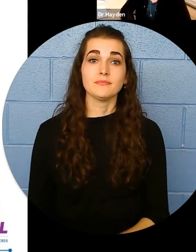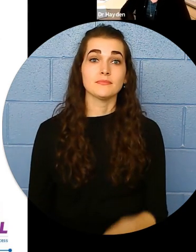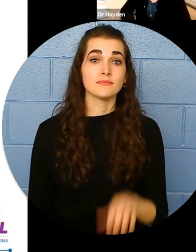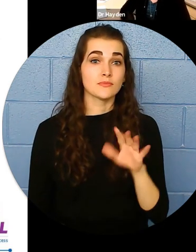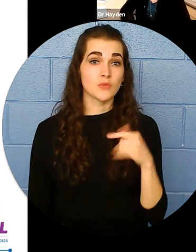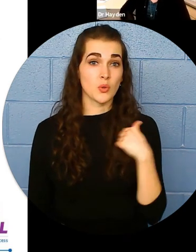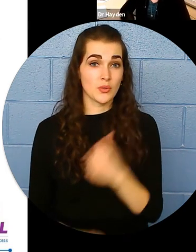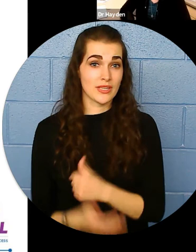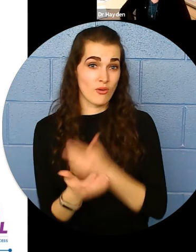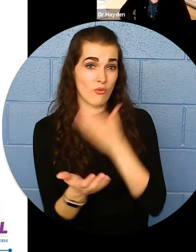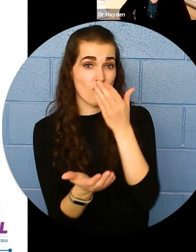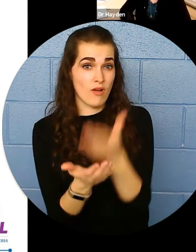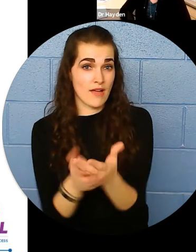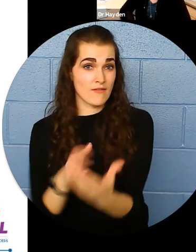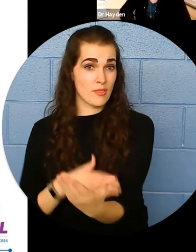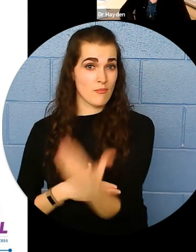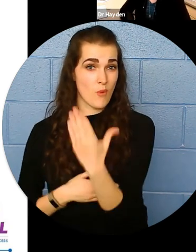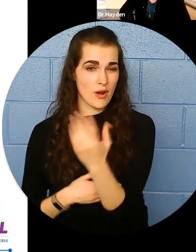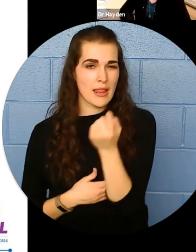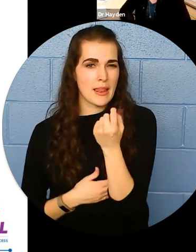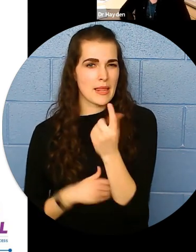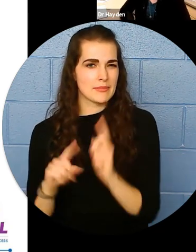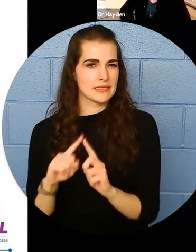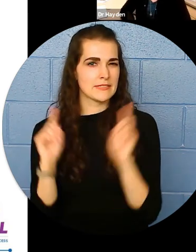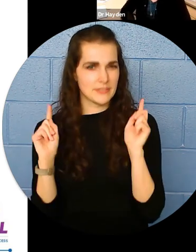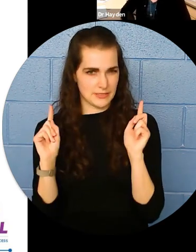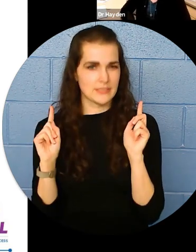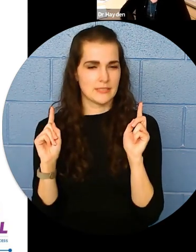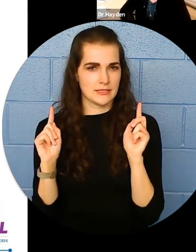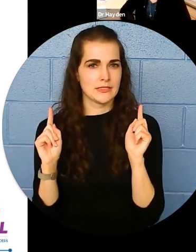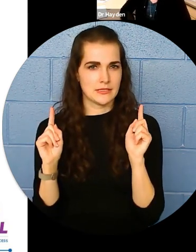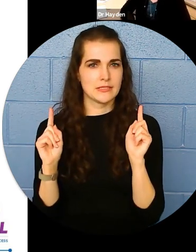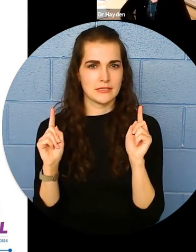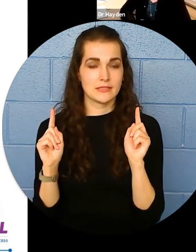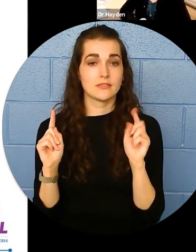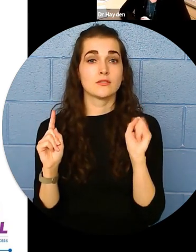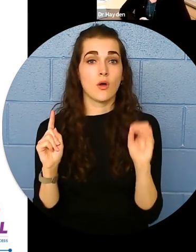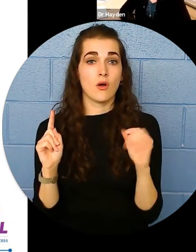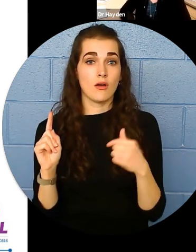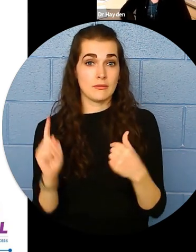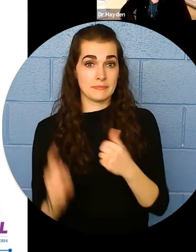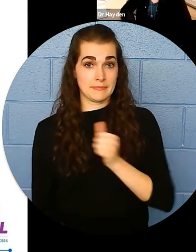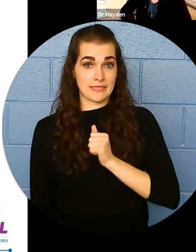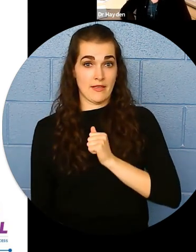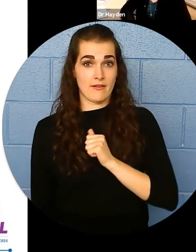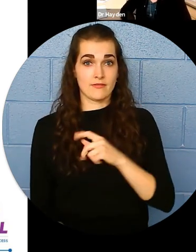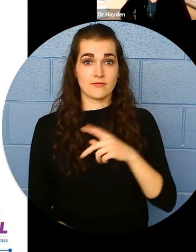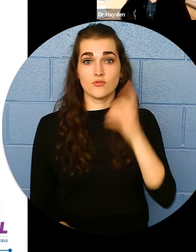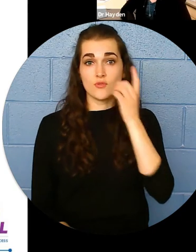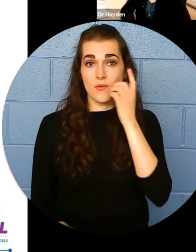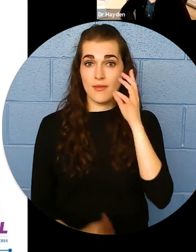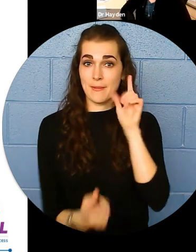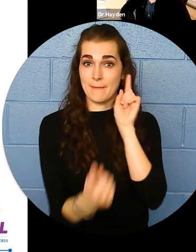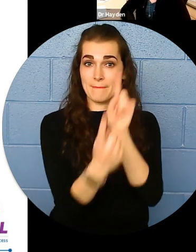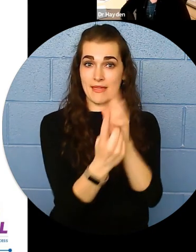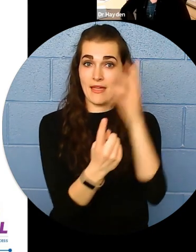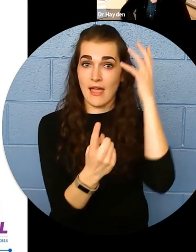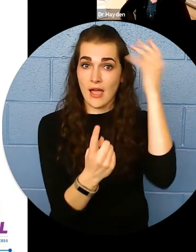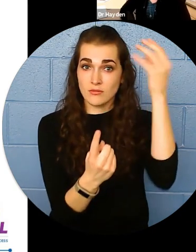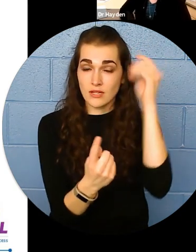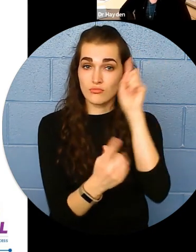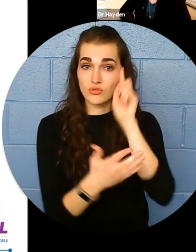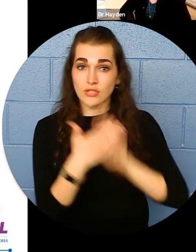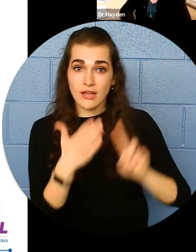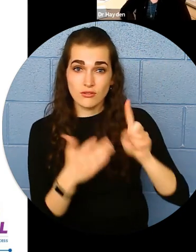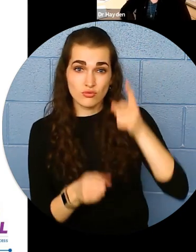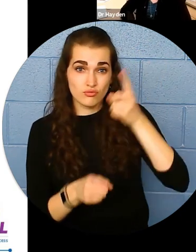So when we arrive in the morning, things are going to be a little bit different. So I'm going to be meeting you outside to check in to